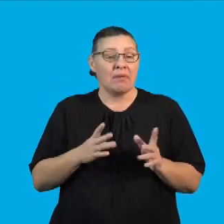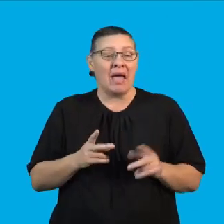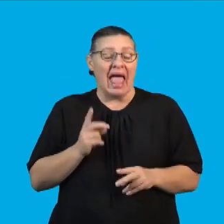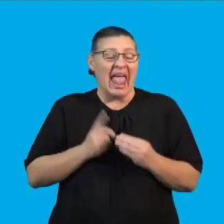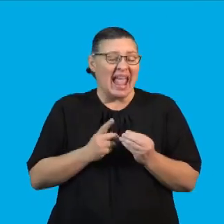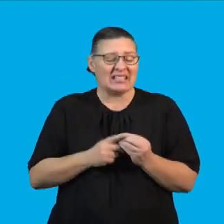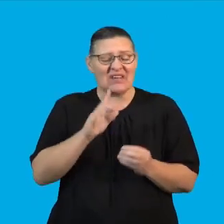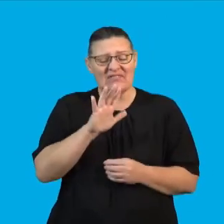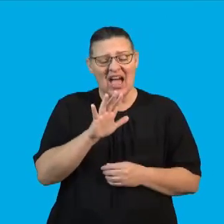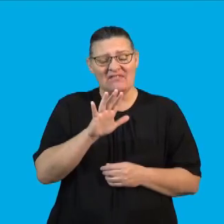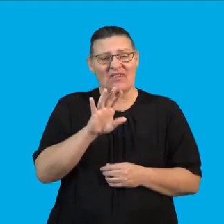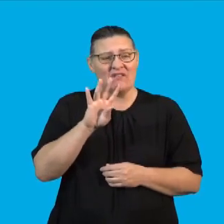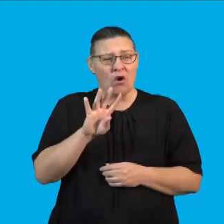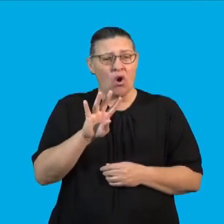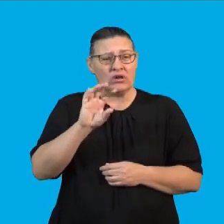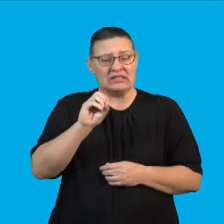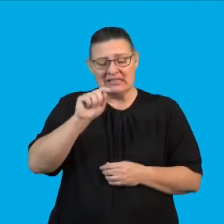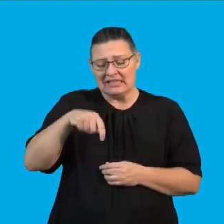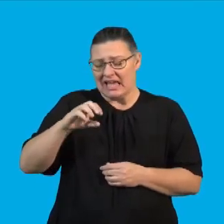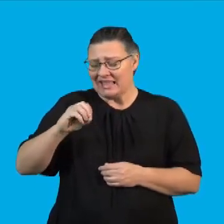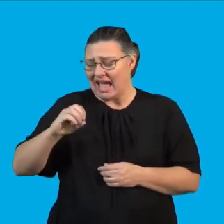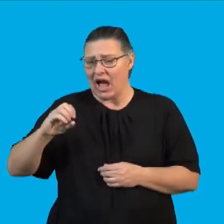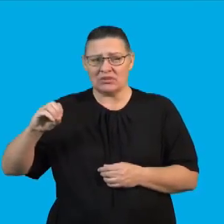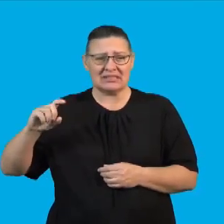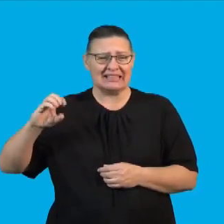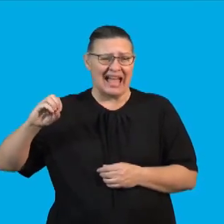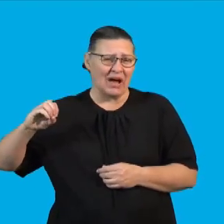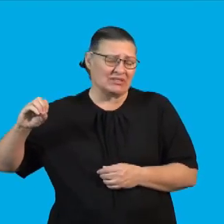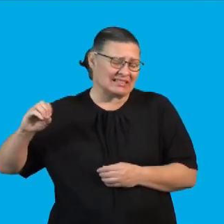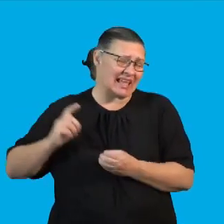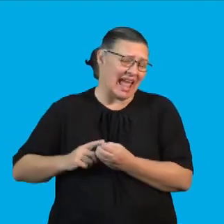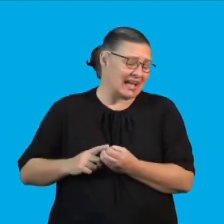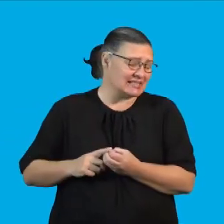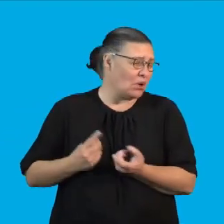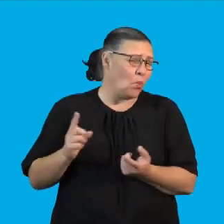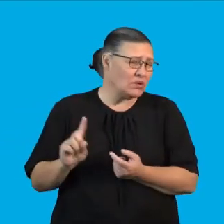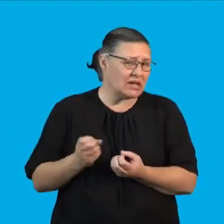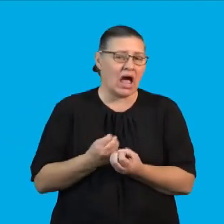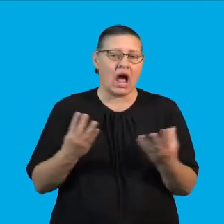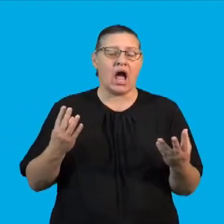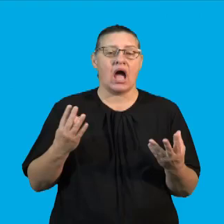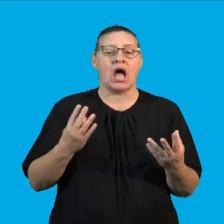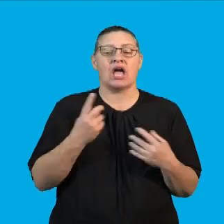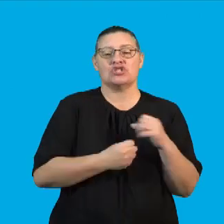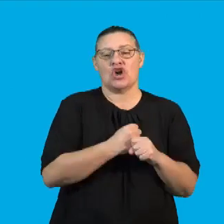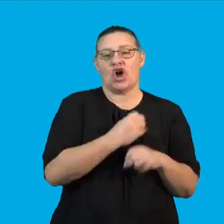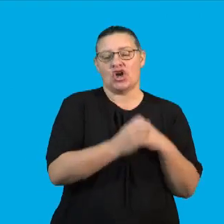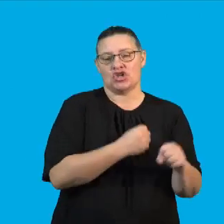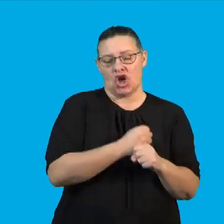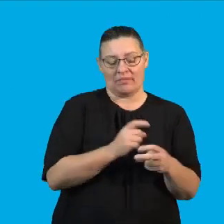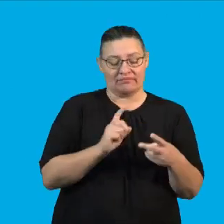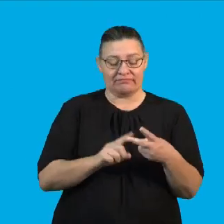540 million eggs into the water annually, while the great white